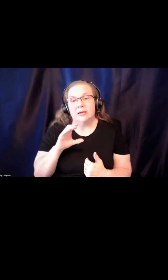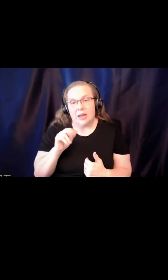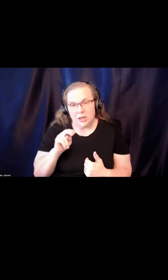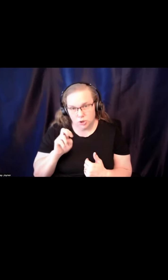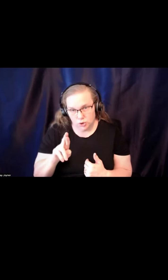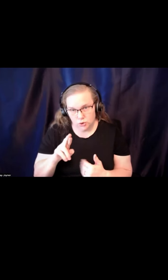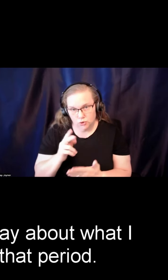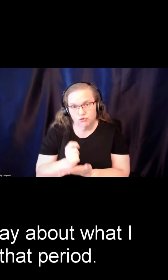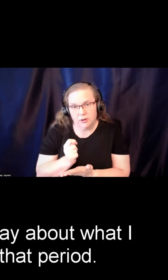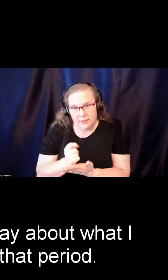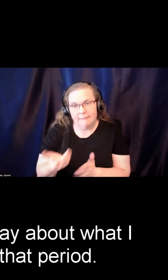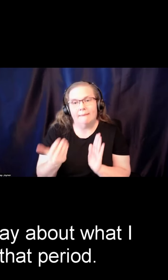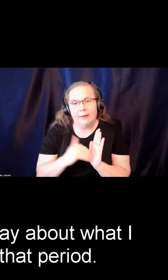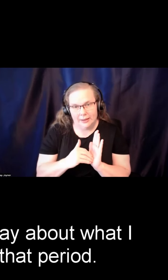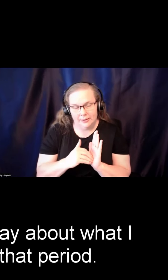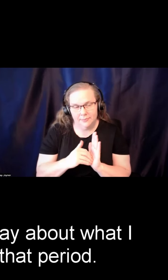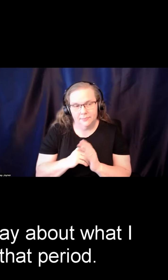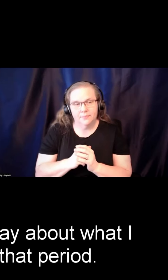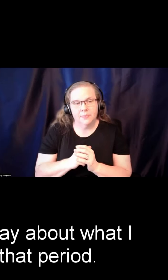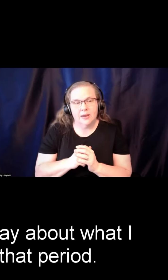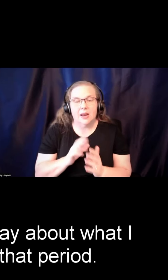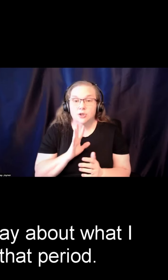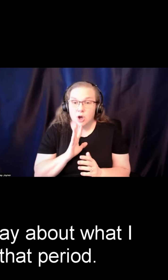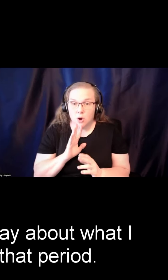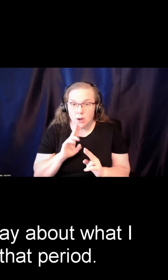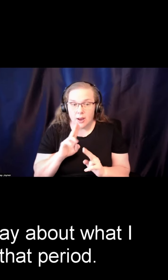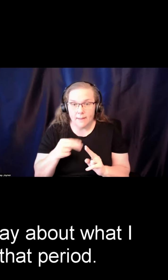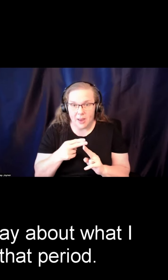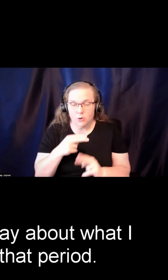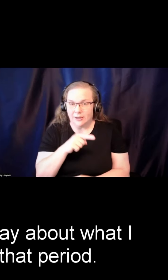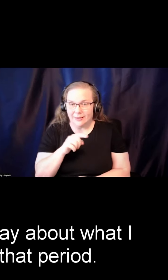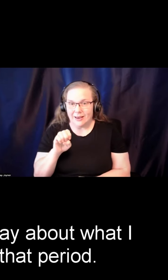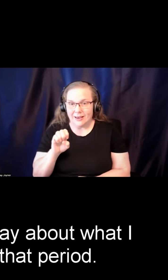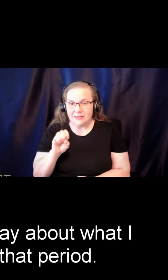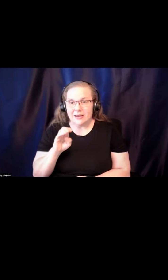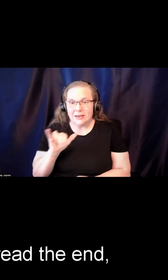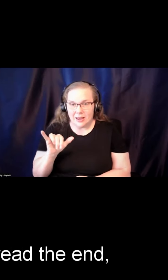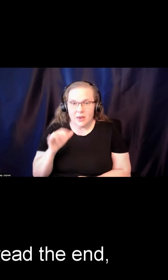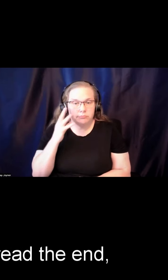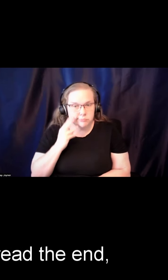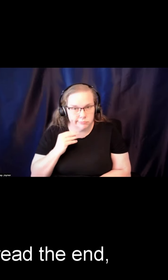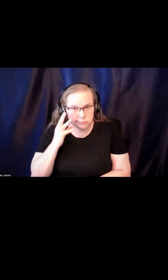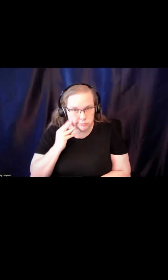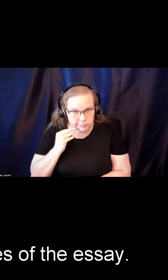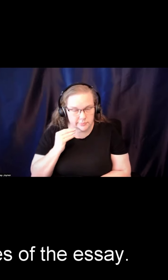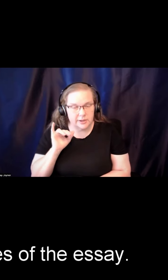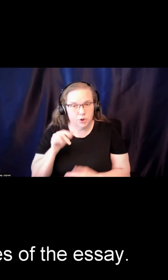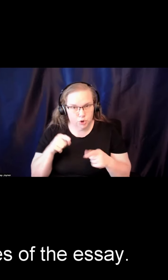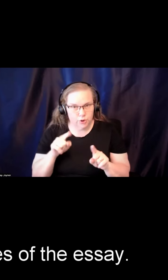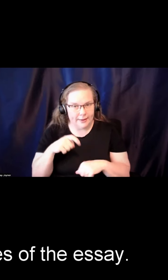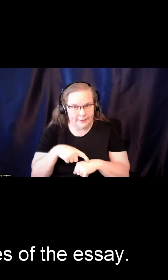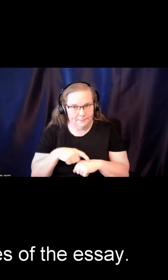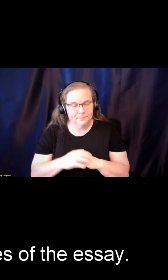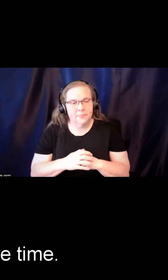And I talk in this essay about what I went through in that period. And I'm going to read the last